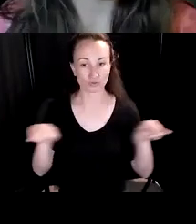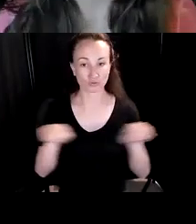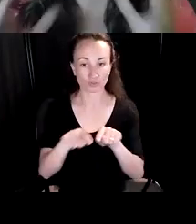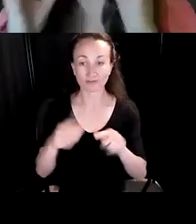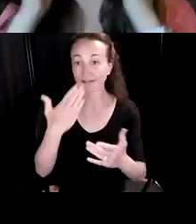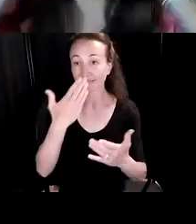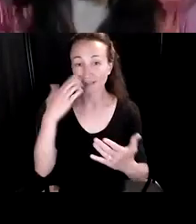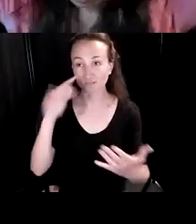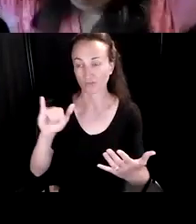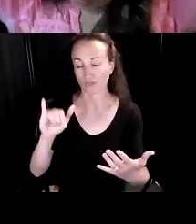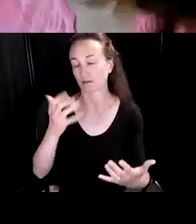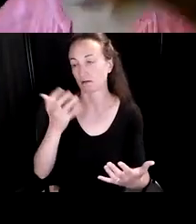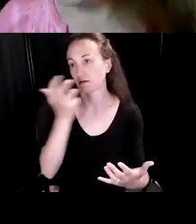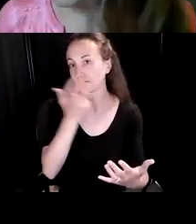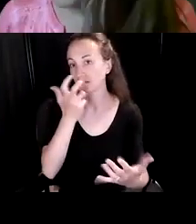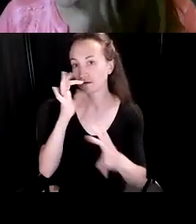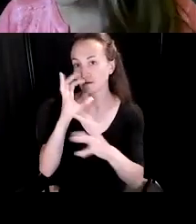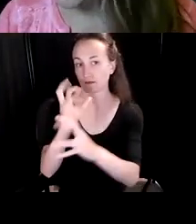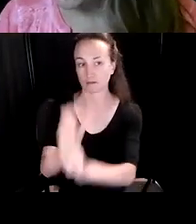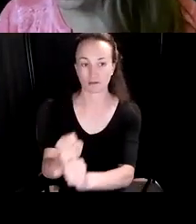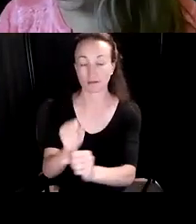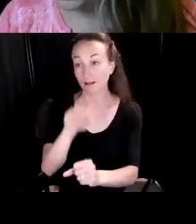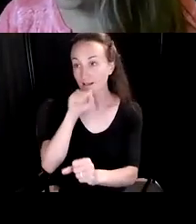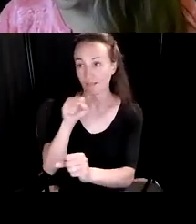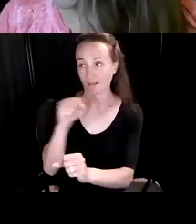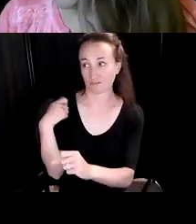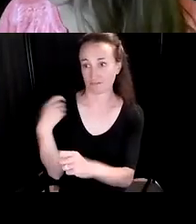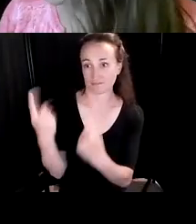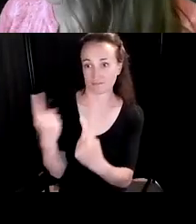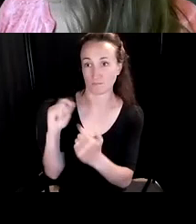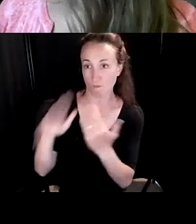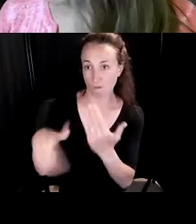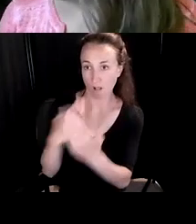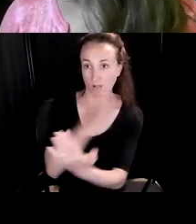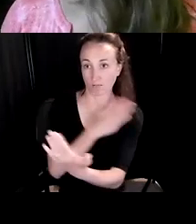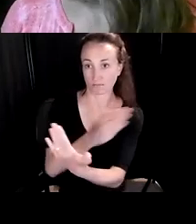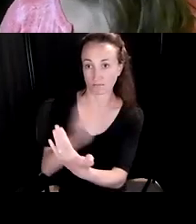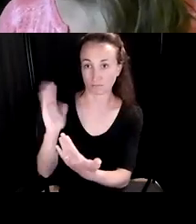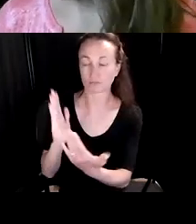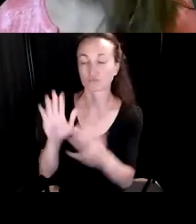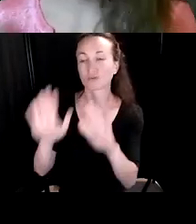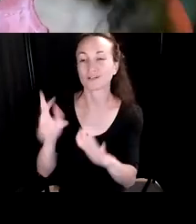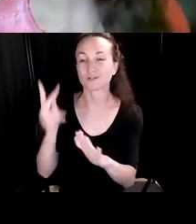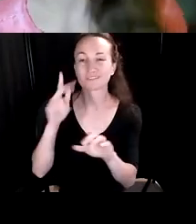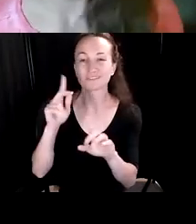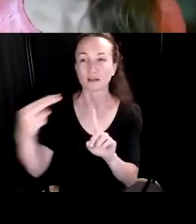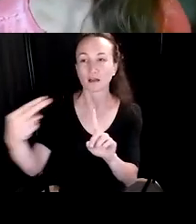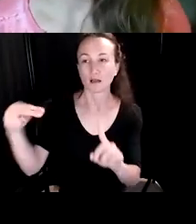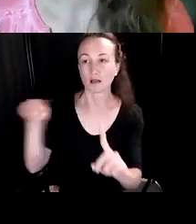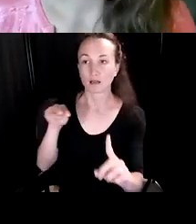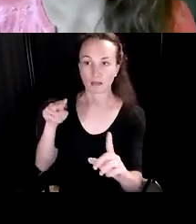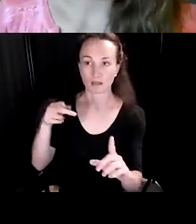very interesting. I've been loving these, all the presentations, but it's great to see so many different perspectives on the topic of